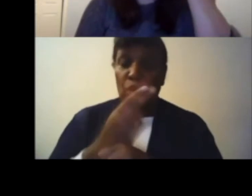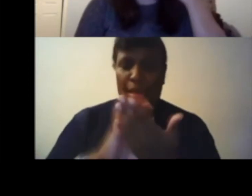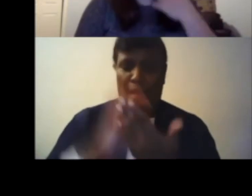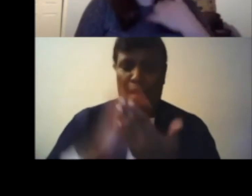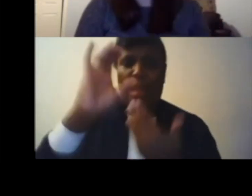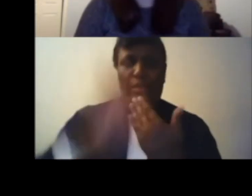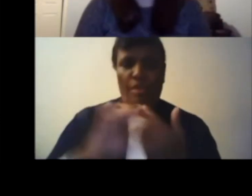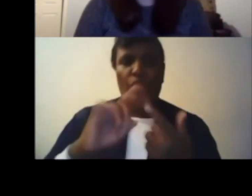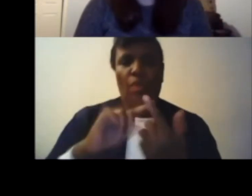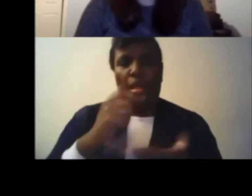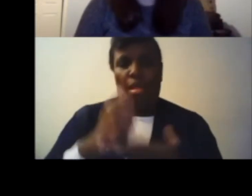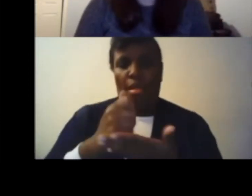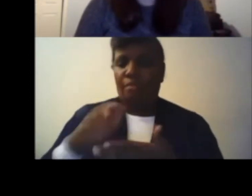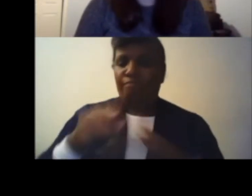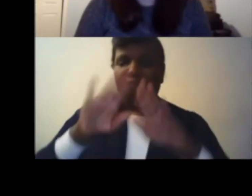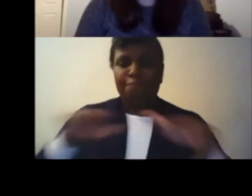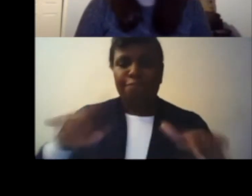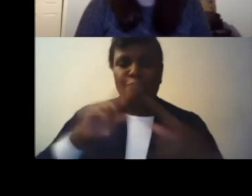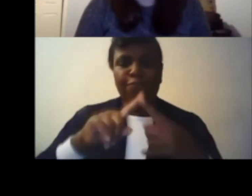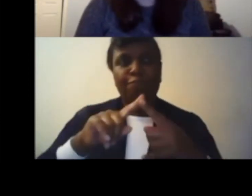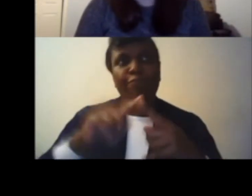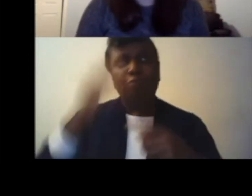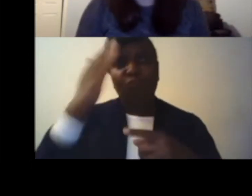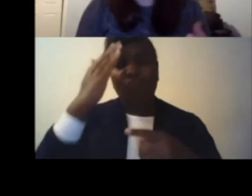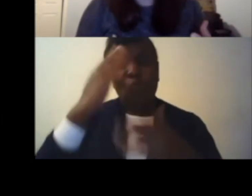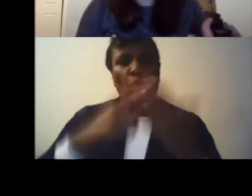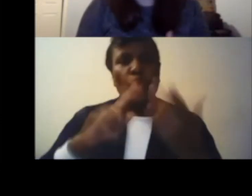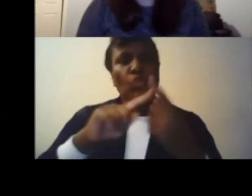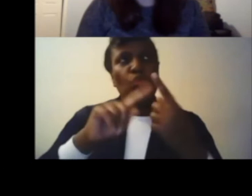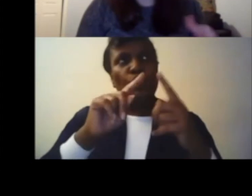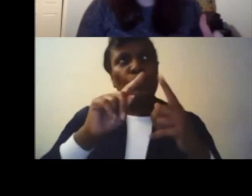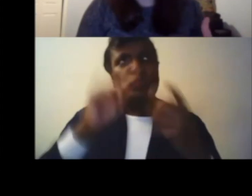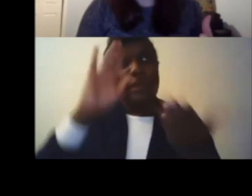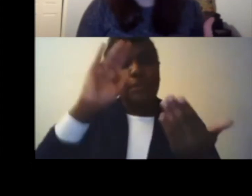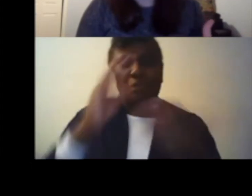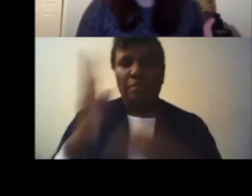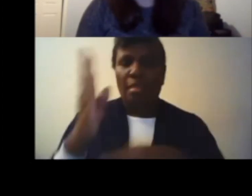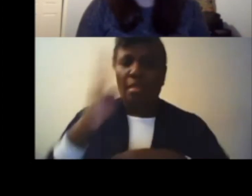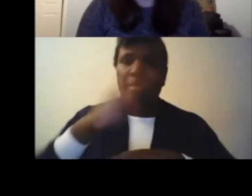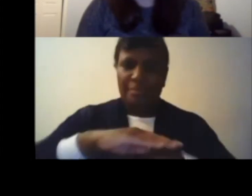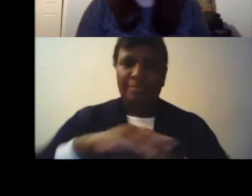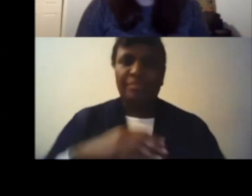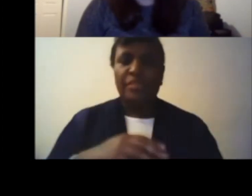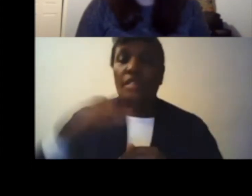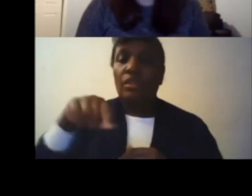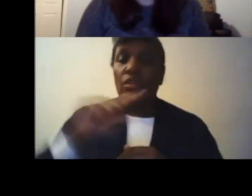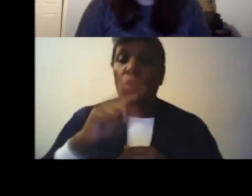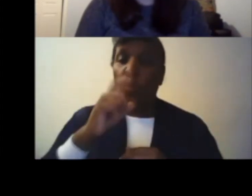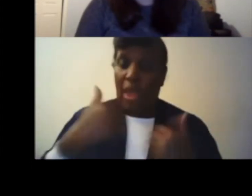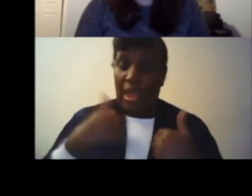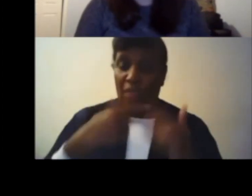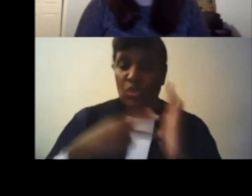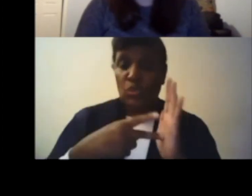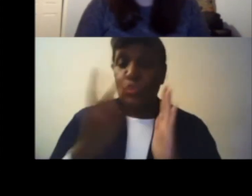expectations throughout the day. And one of the reasons this is important, especially in the world of dual sensory loss, is that our kids often